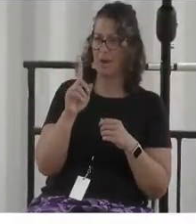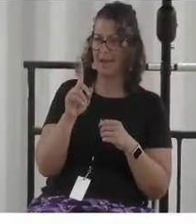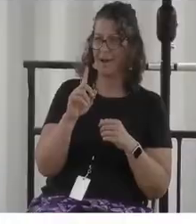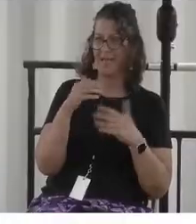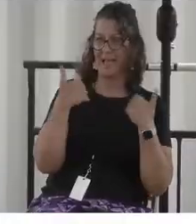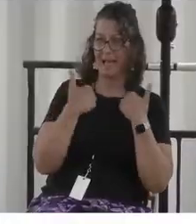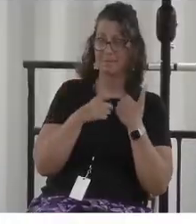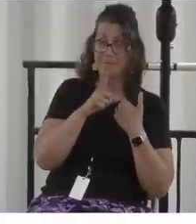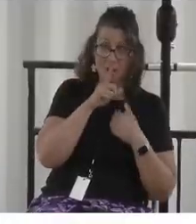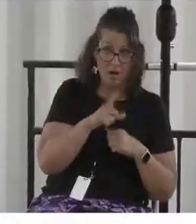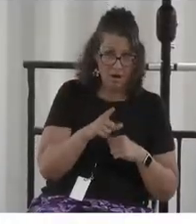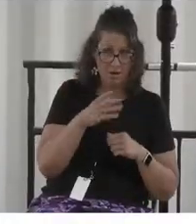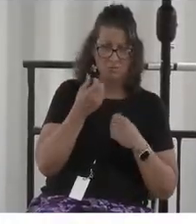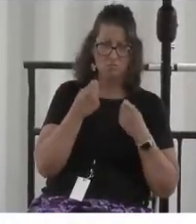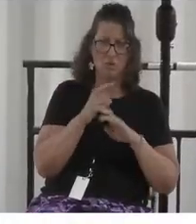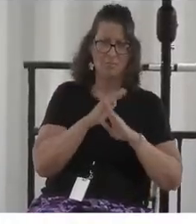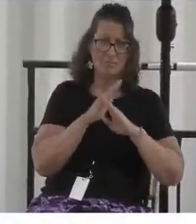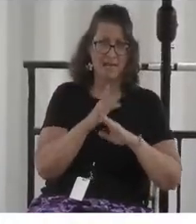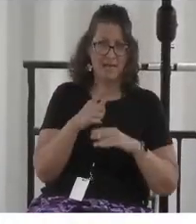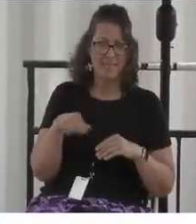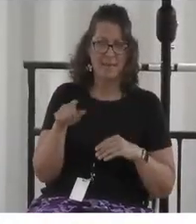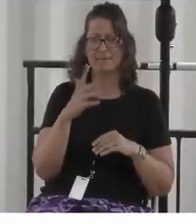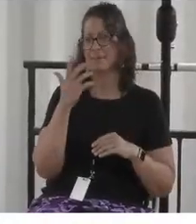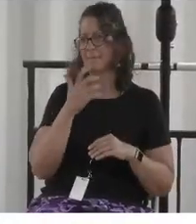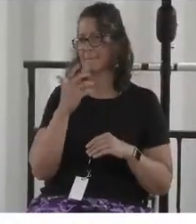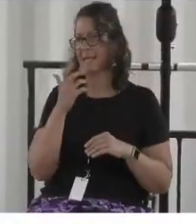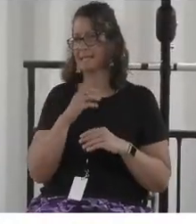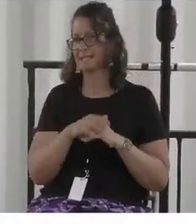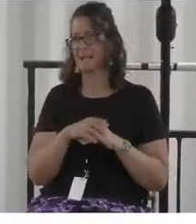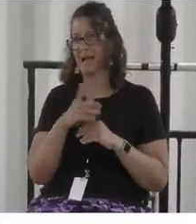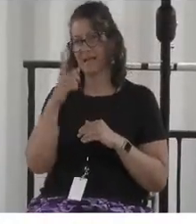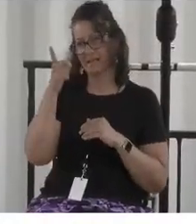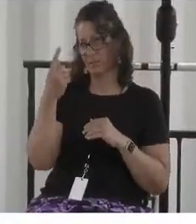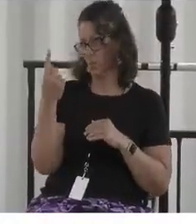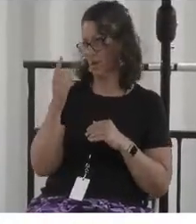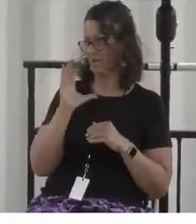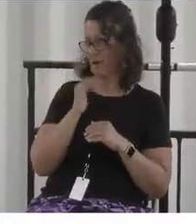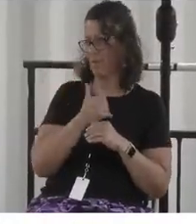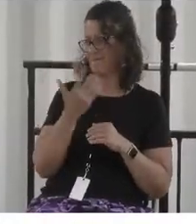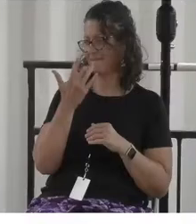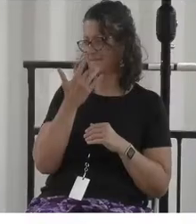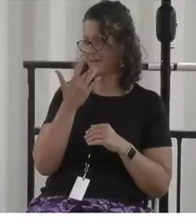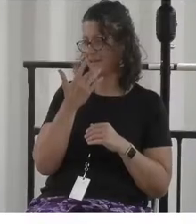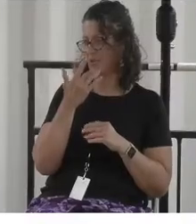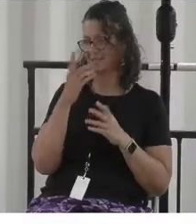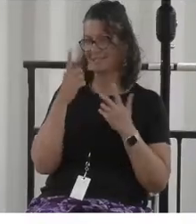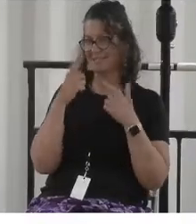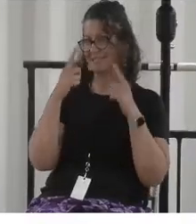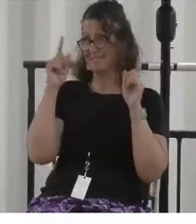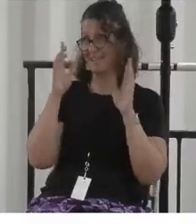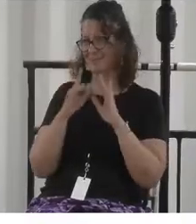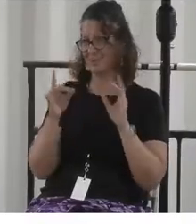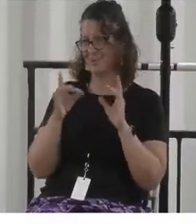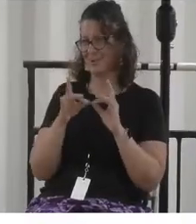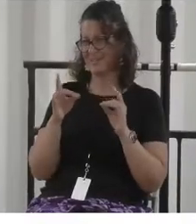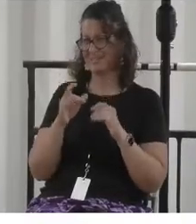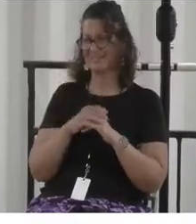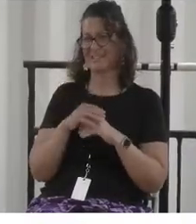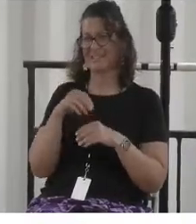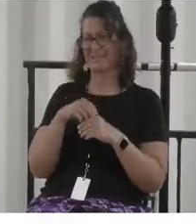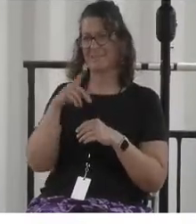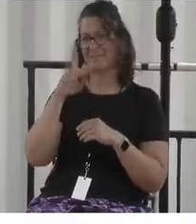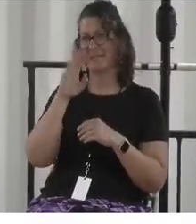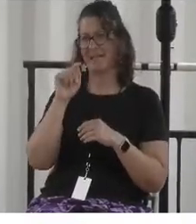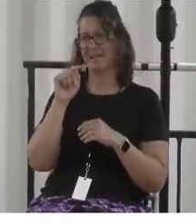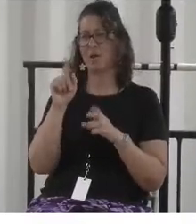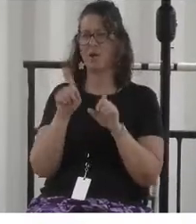to try and protect them was really amazing. And I think he's one of our favorite kind of success stories within Planet. And I think we were